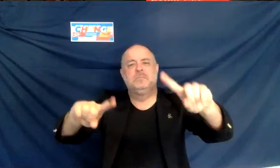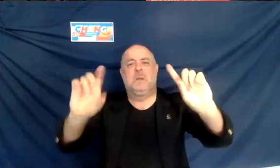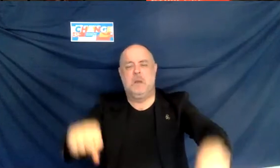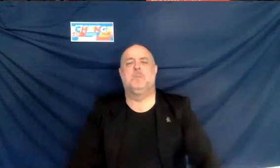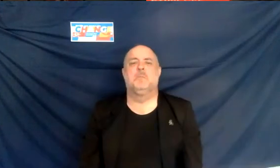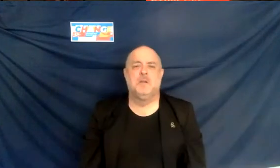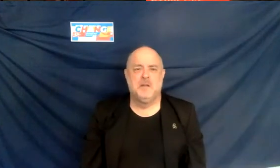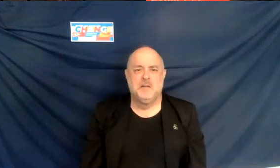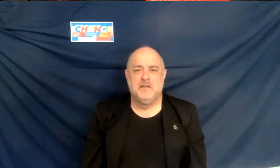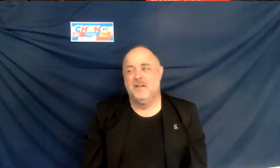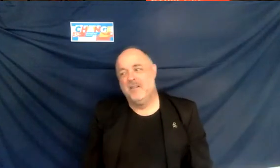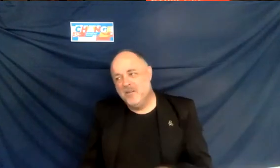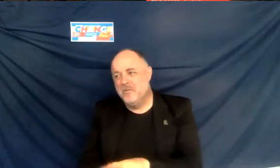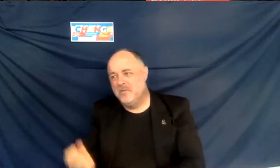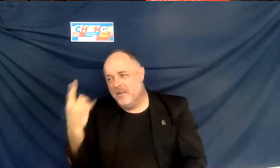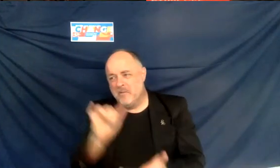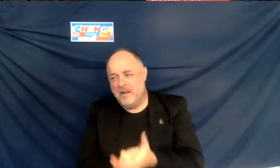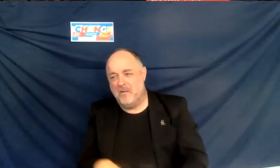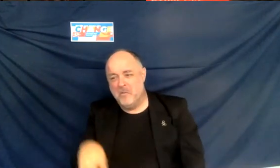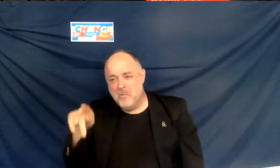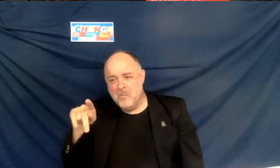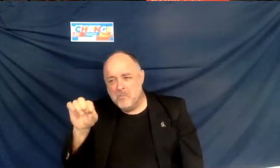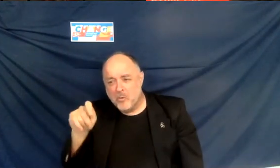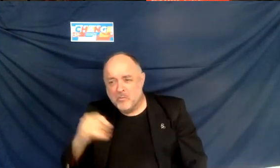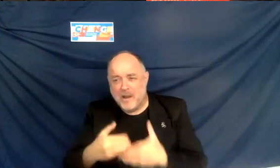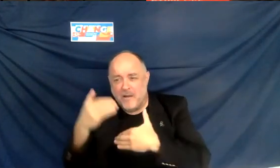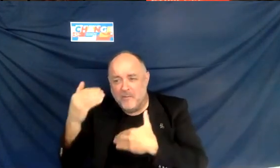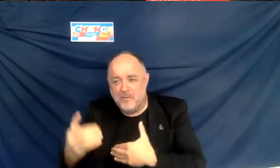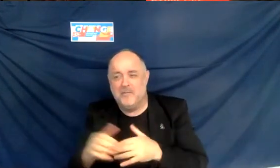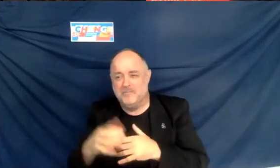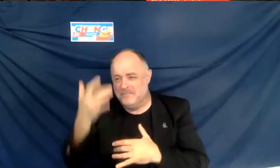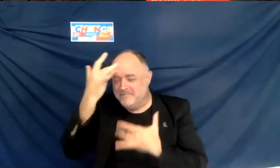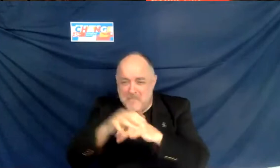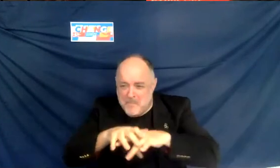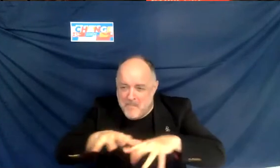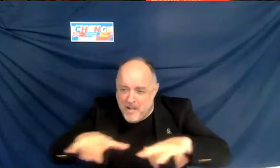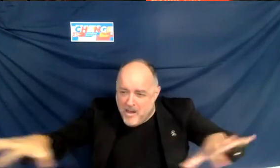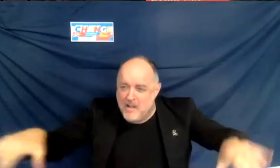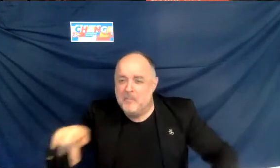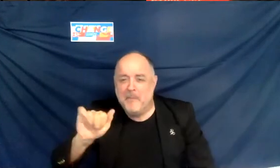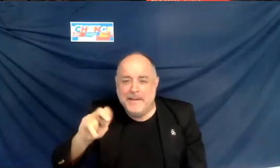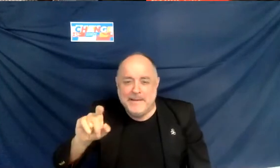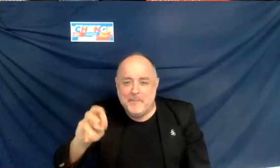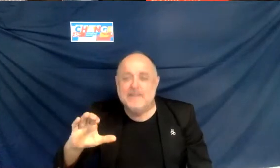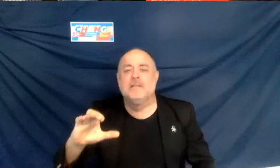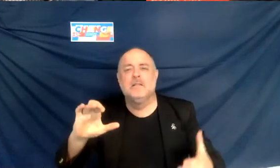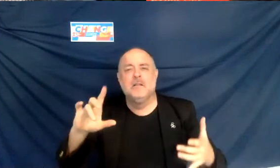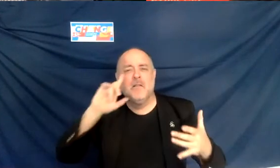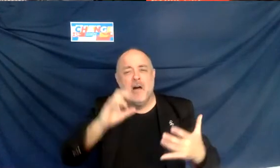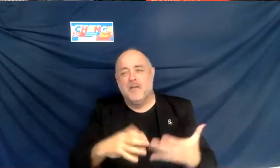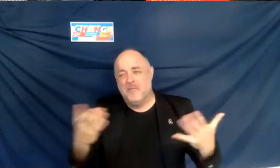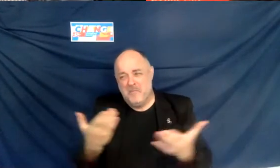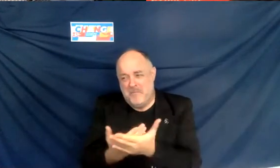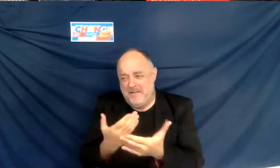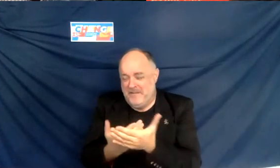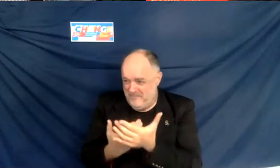especially post-pandemic, that budgets are tight. But I think there's a lot of data coming out that spending a